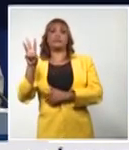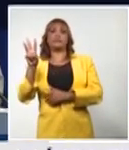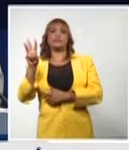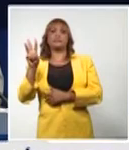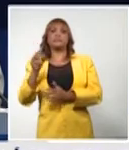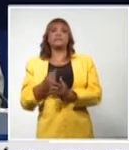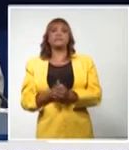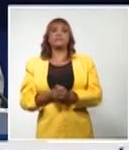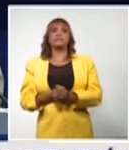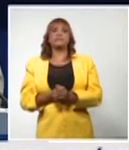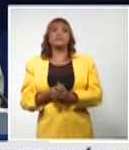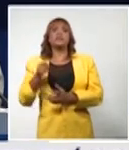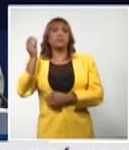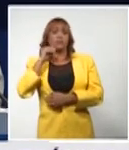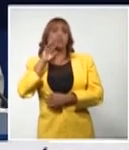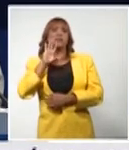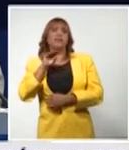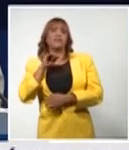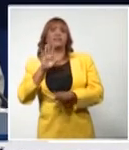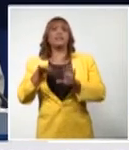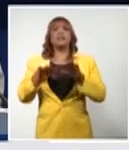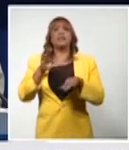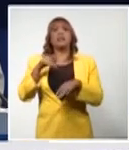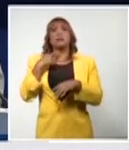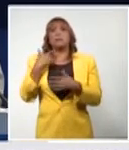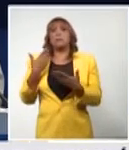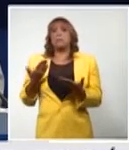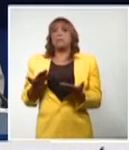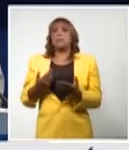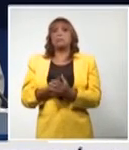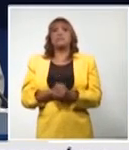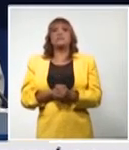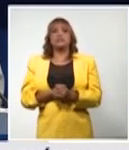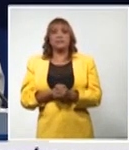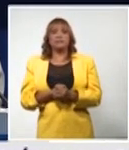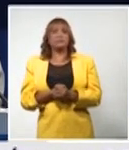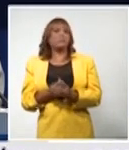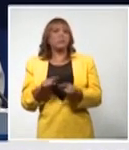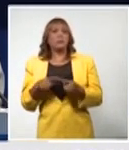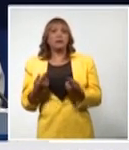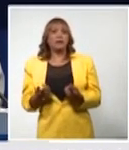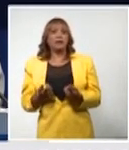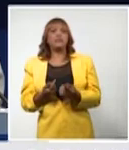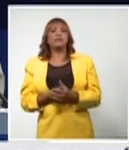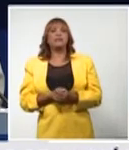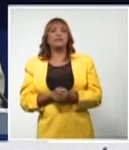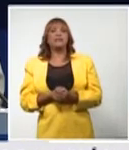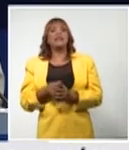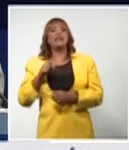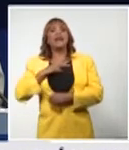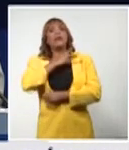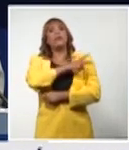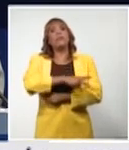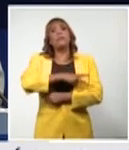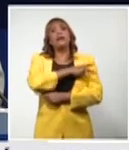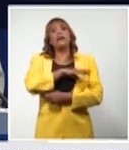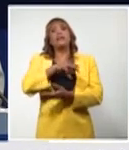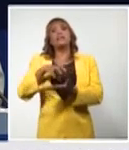I know that, just like myself, many of you will be thinking, I have never heard of